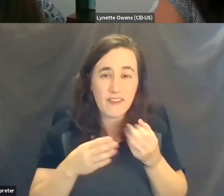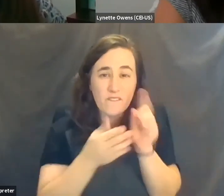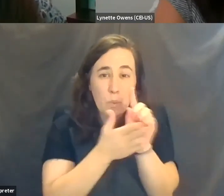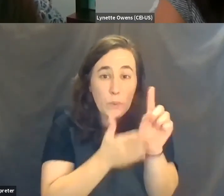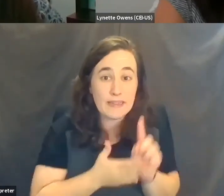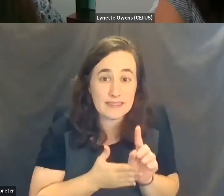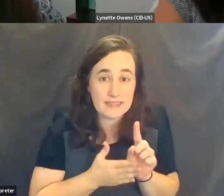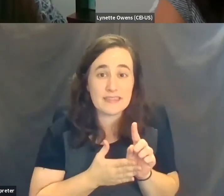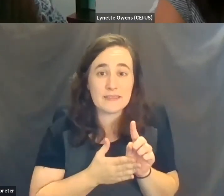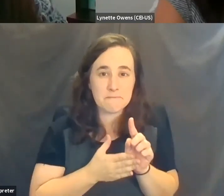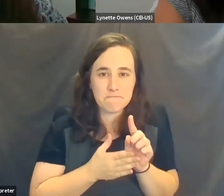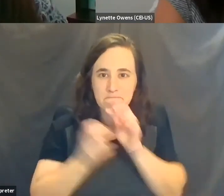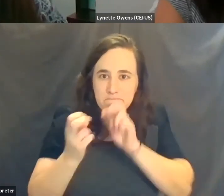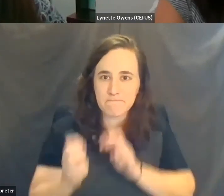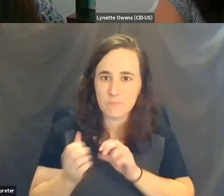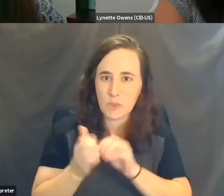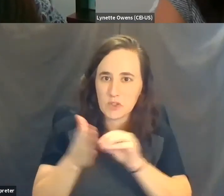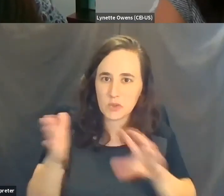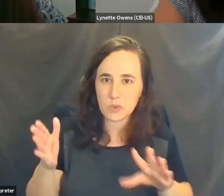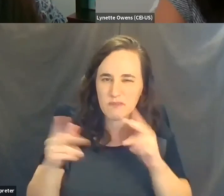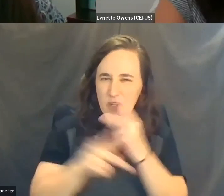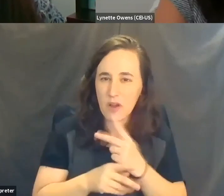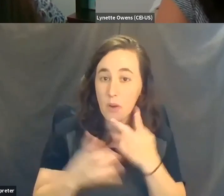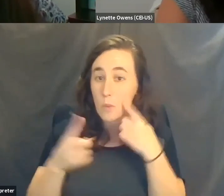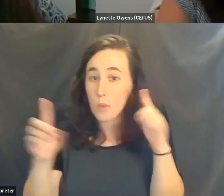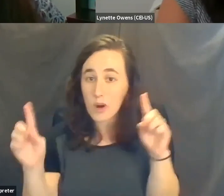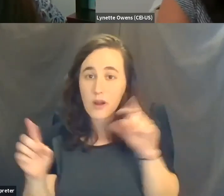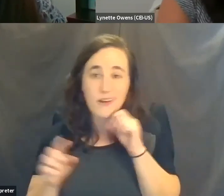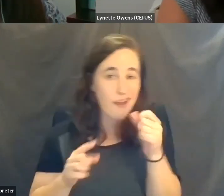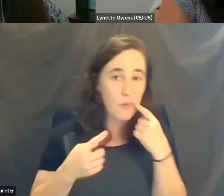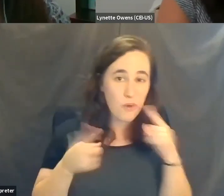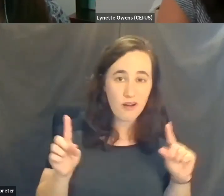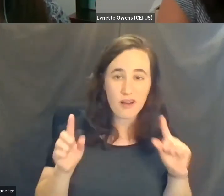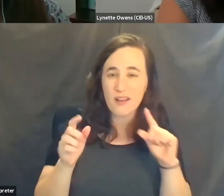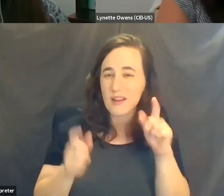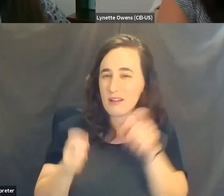feedback from students about what's working, what's not, and what can be tweaked. So I think